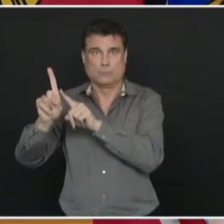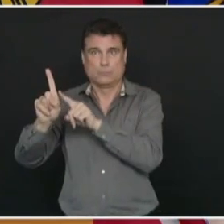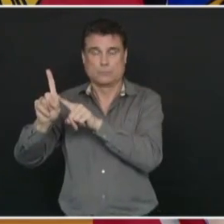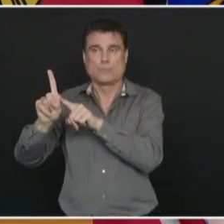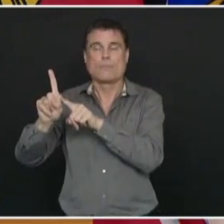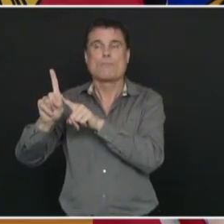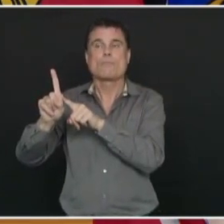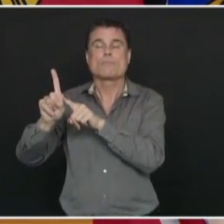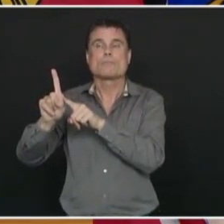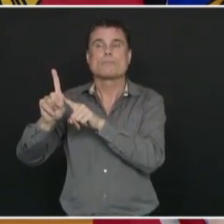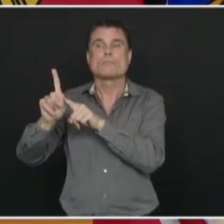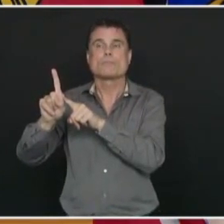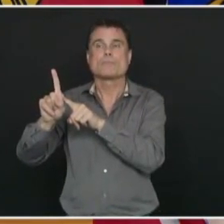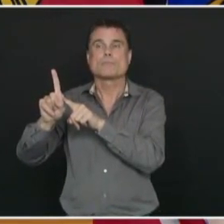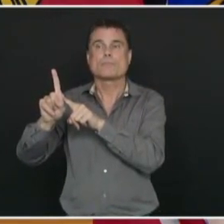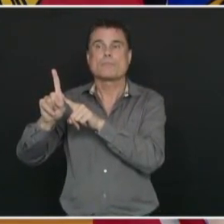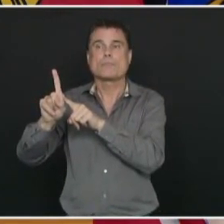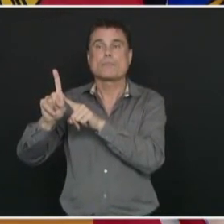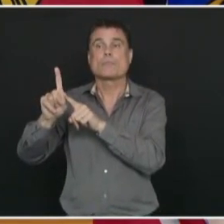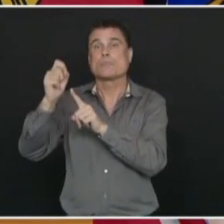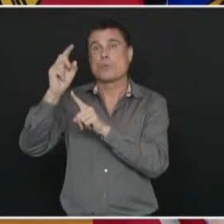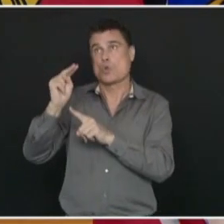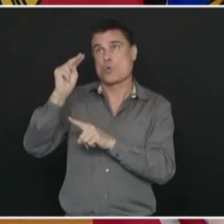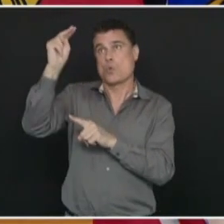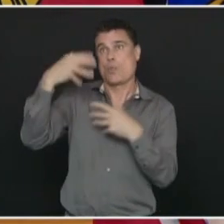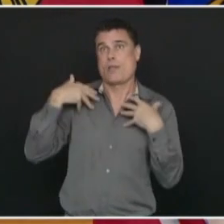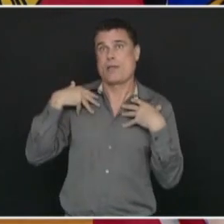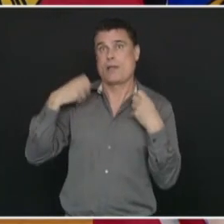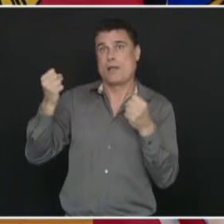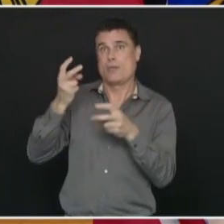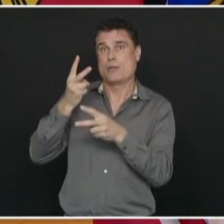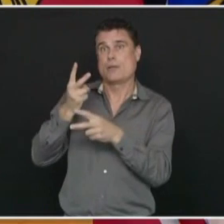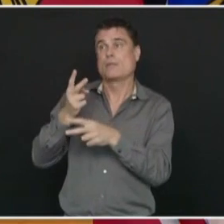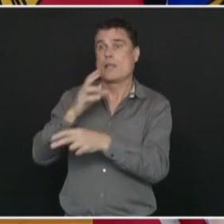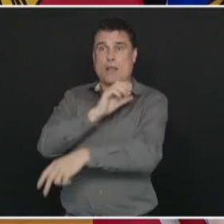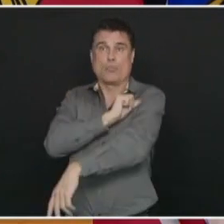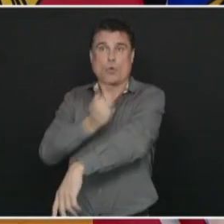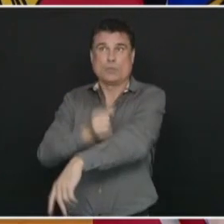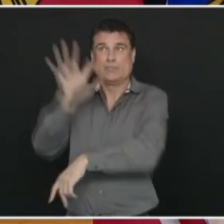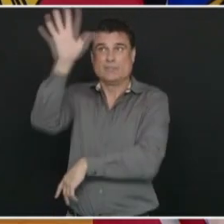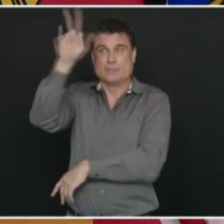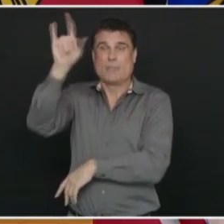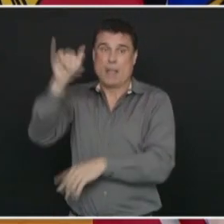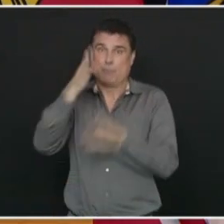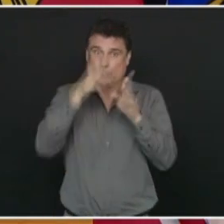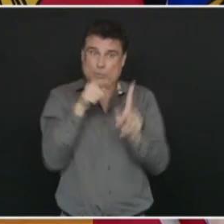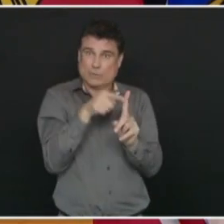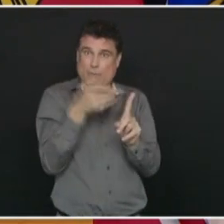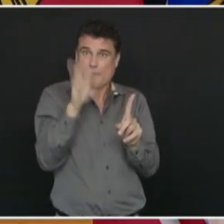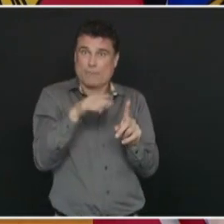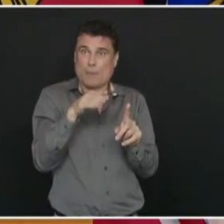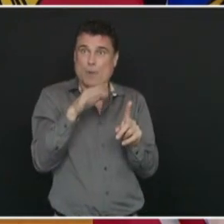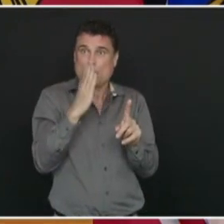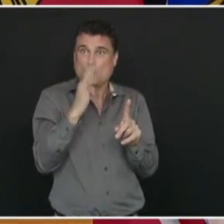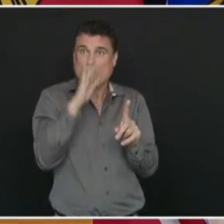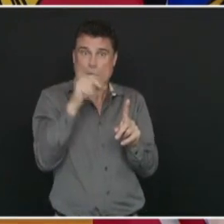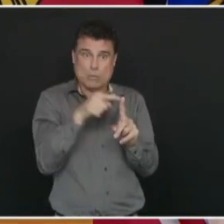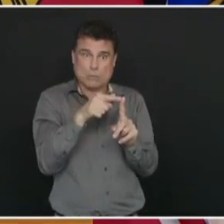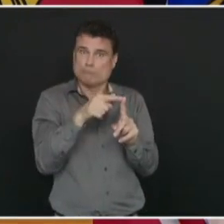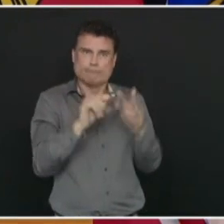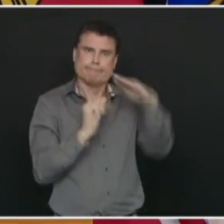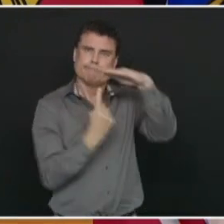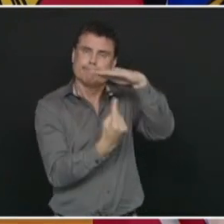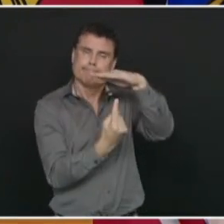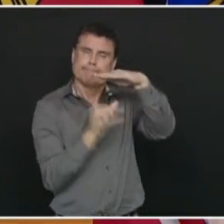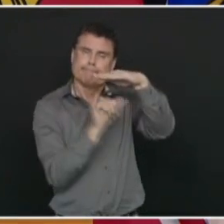in place to protect our residents and our healthcare workers. As well, I know that the single